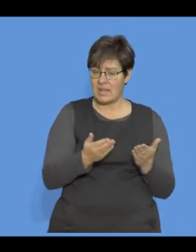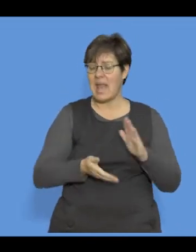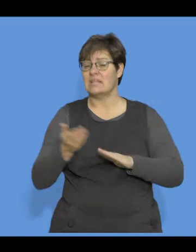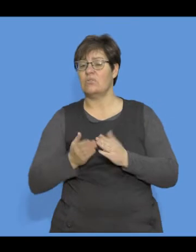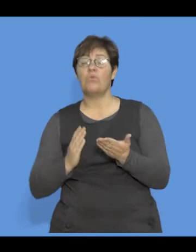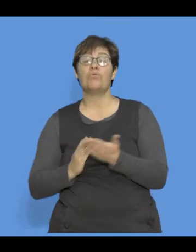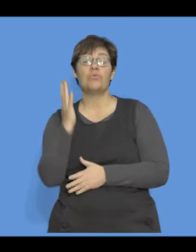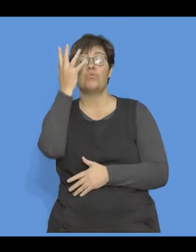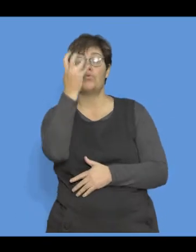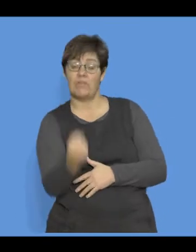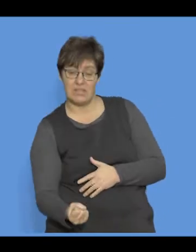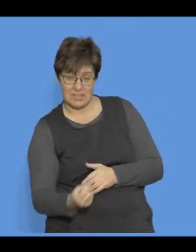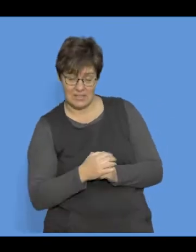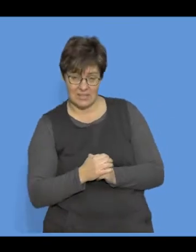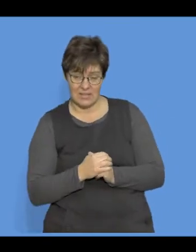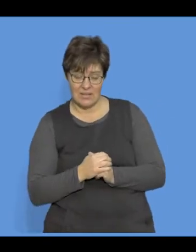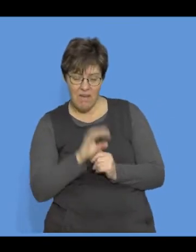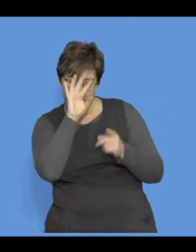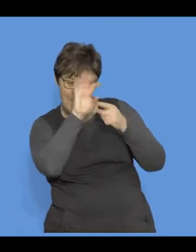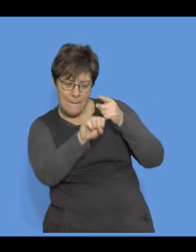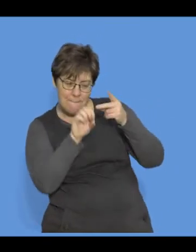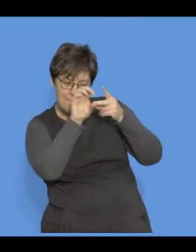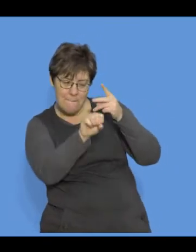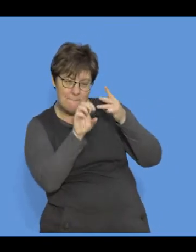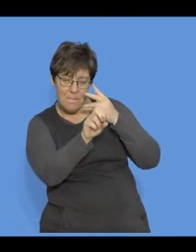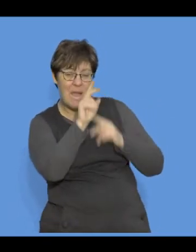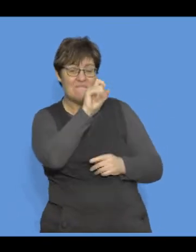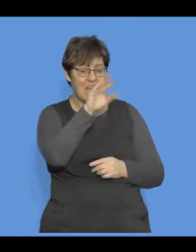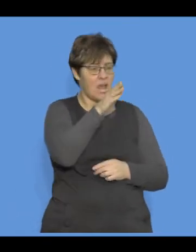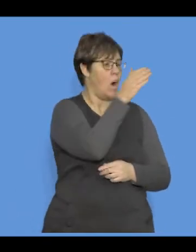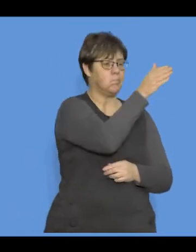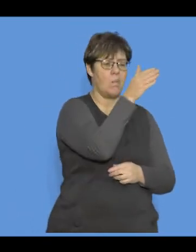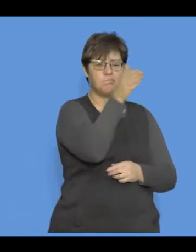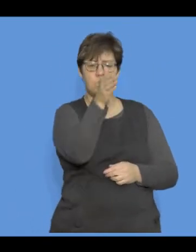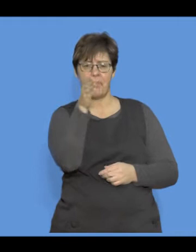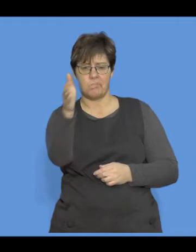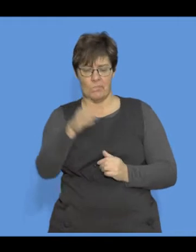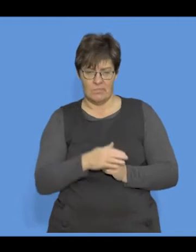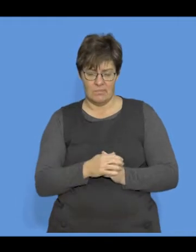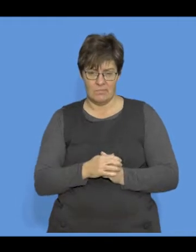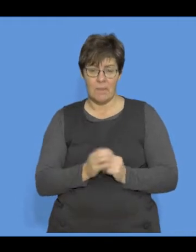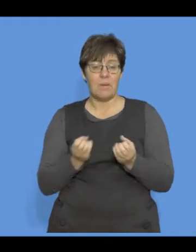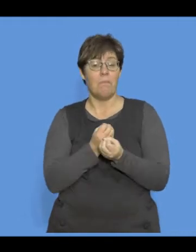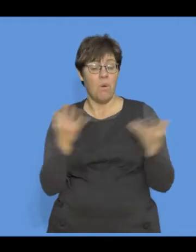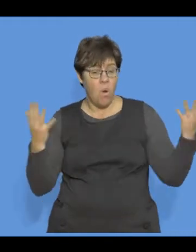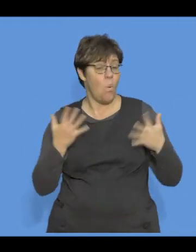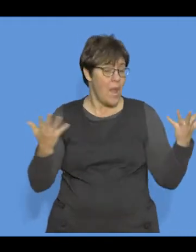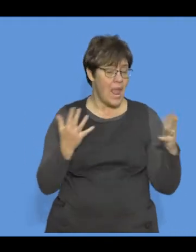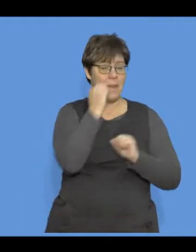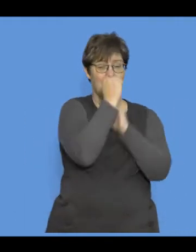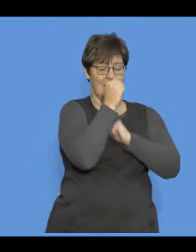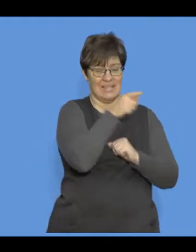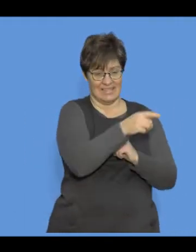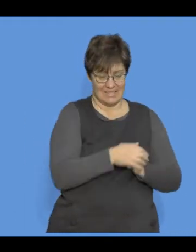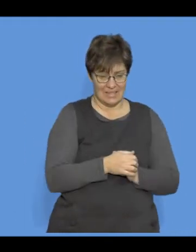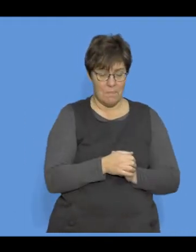you recognize that there are vectors all over the place, but they're mainly in mechanics. However, there are